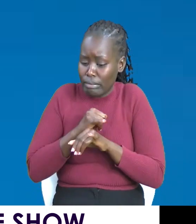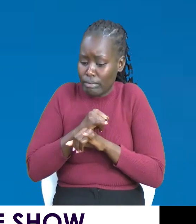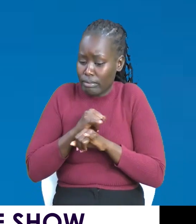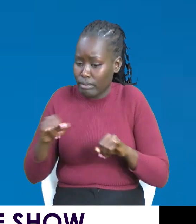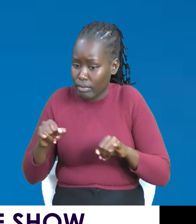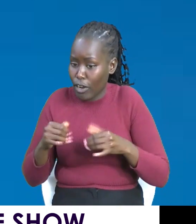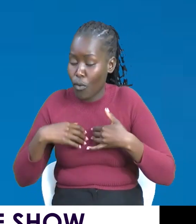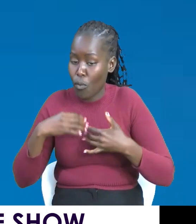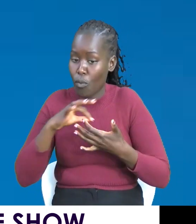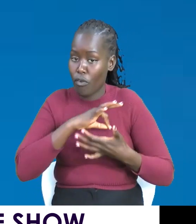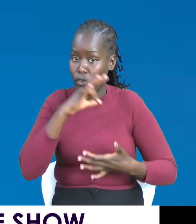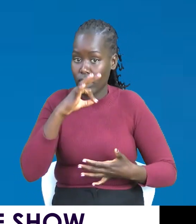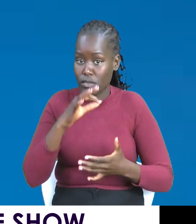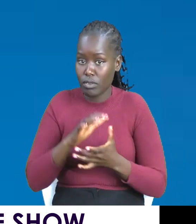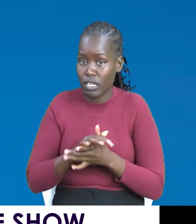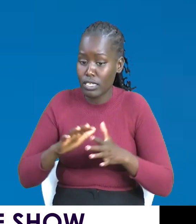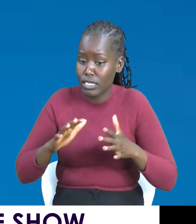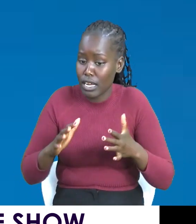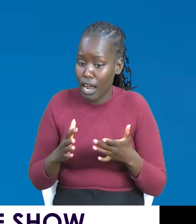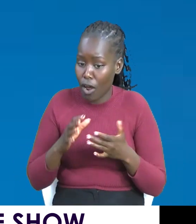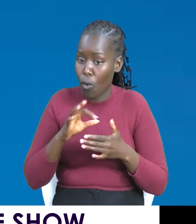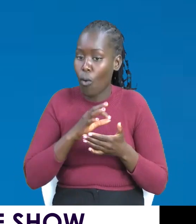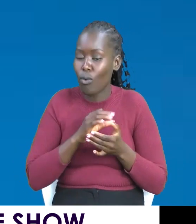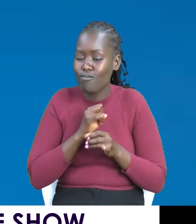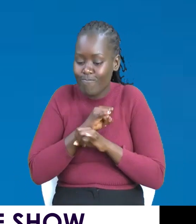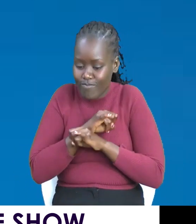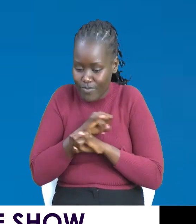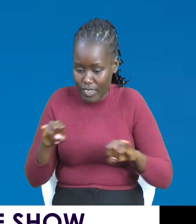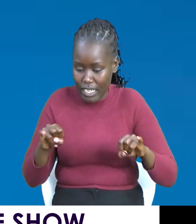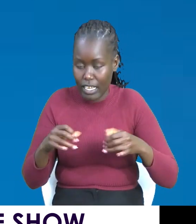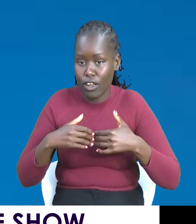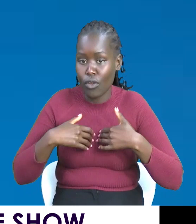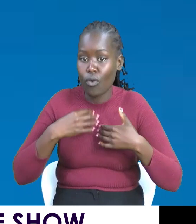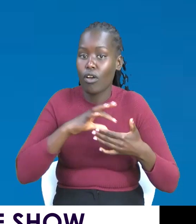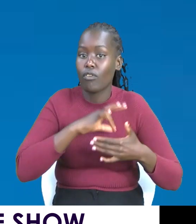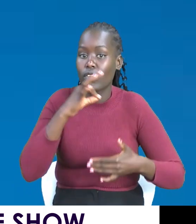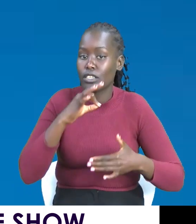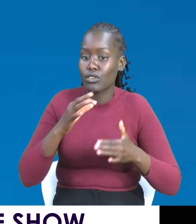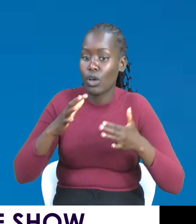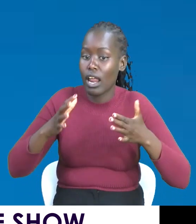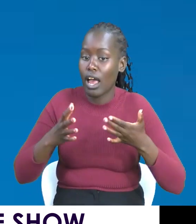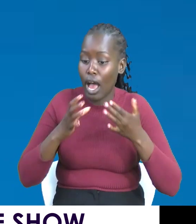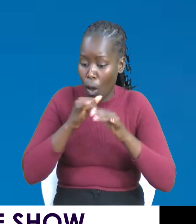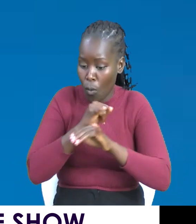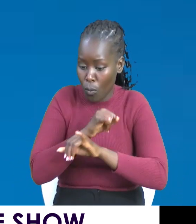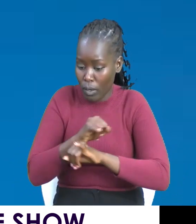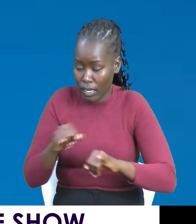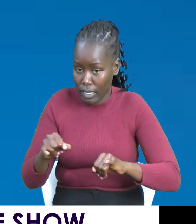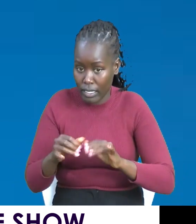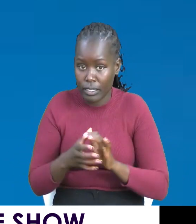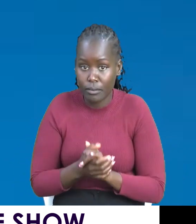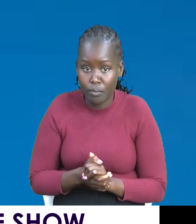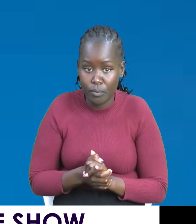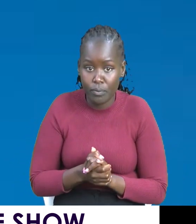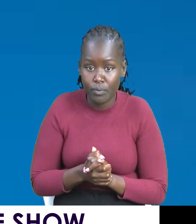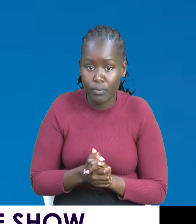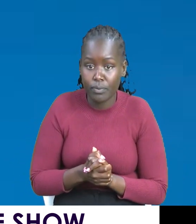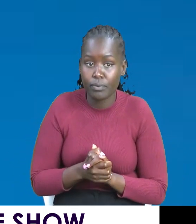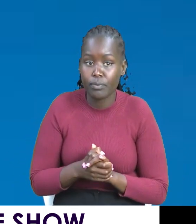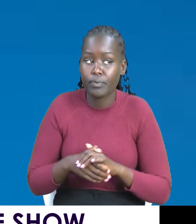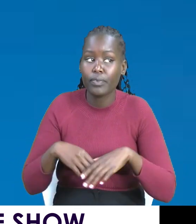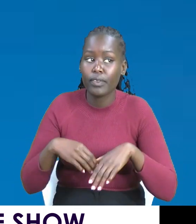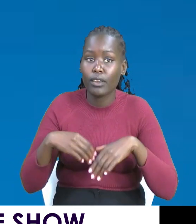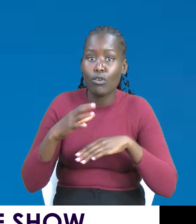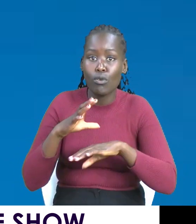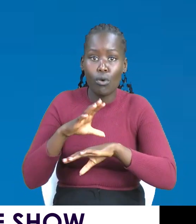have a spirit. Oh, how pure. You have a soul. Oh, how pure. Do not gain